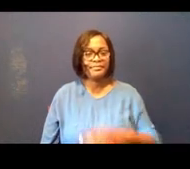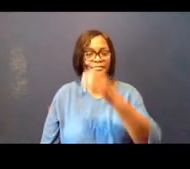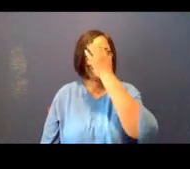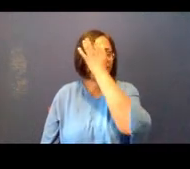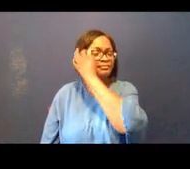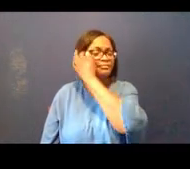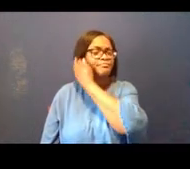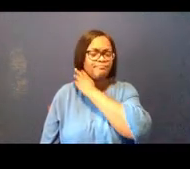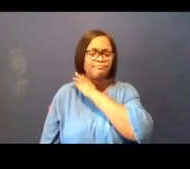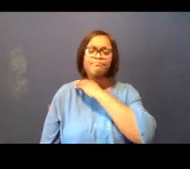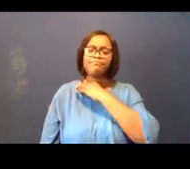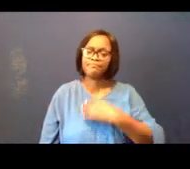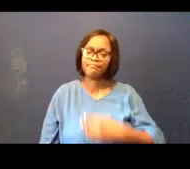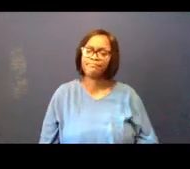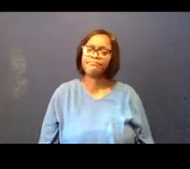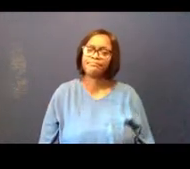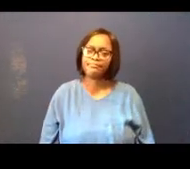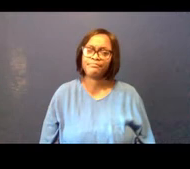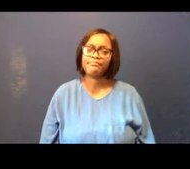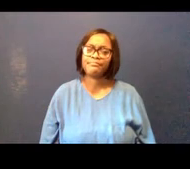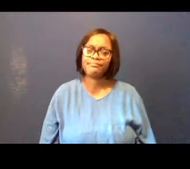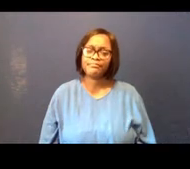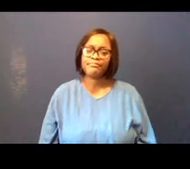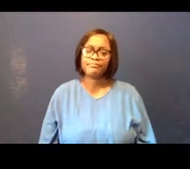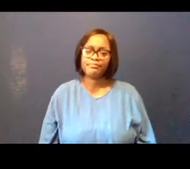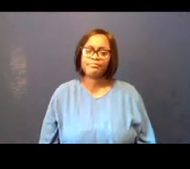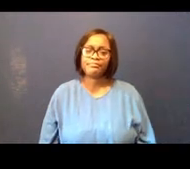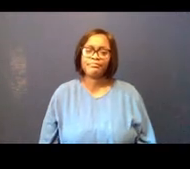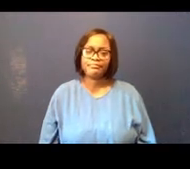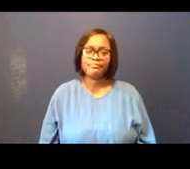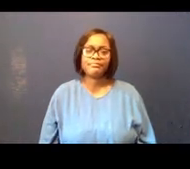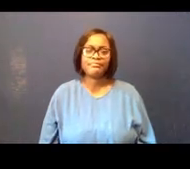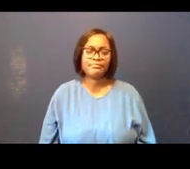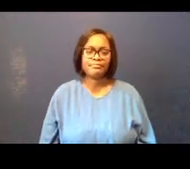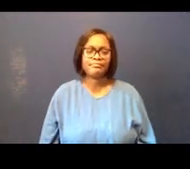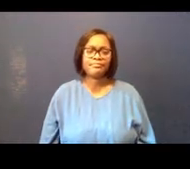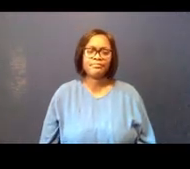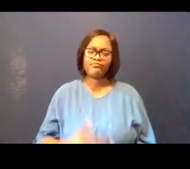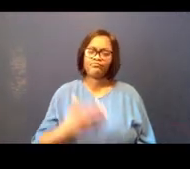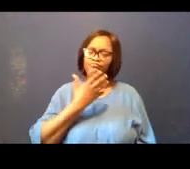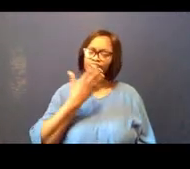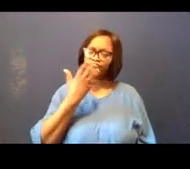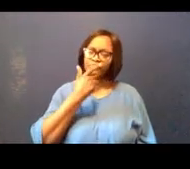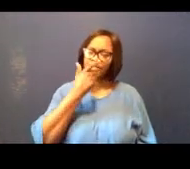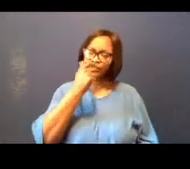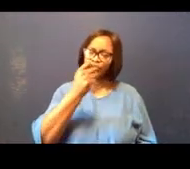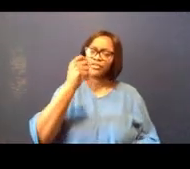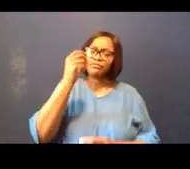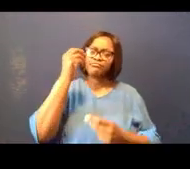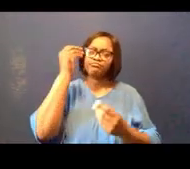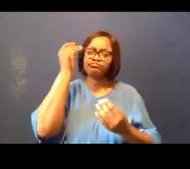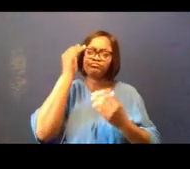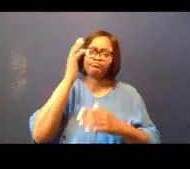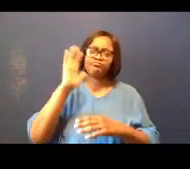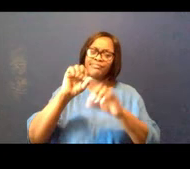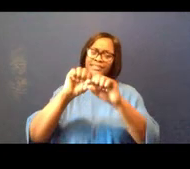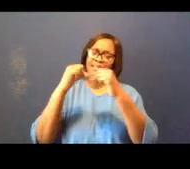and activist since 1986. Here is just a glimpse of the works of